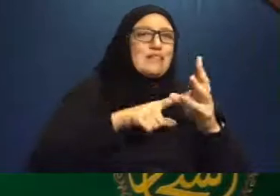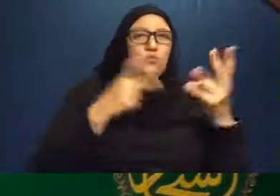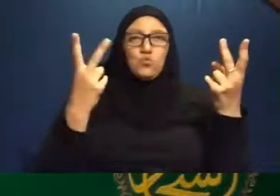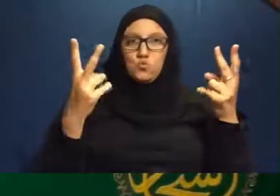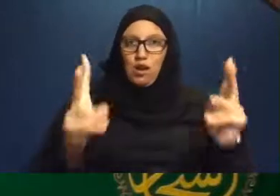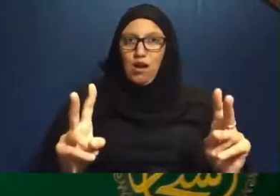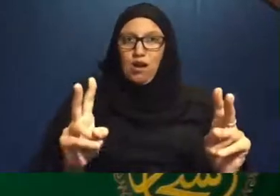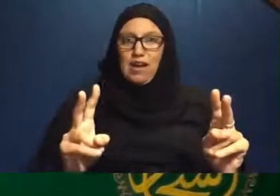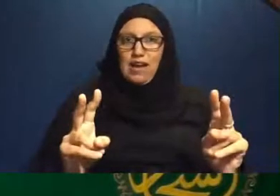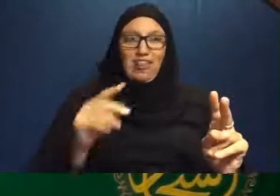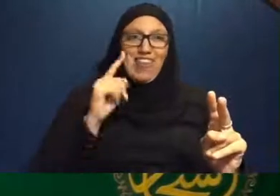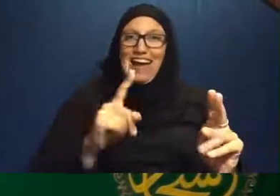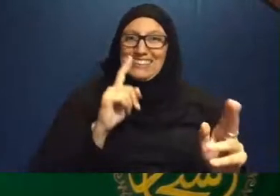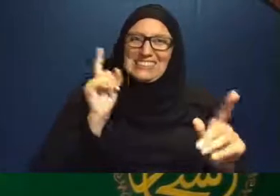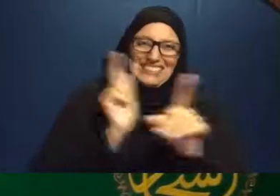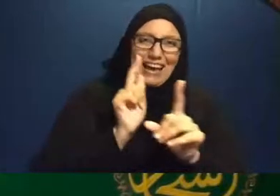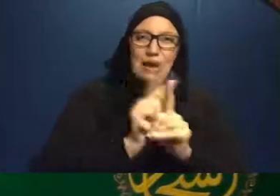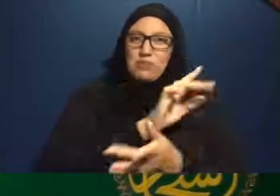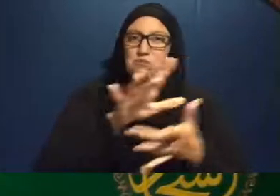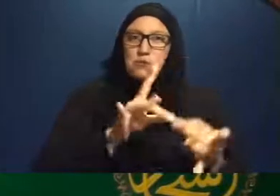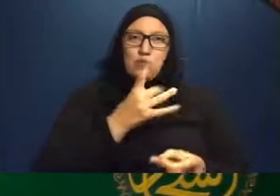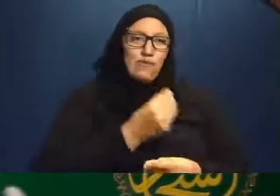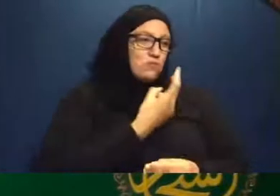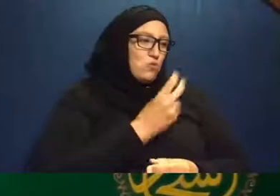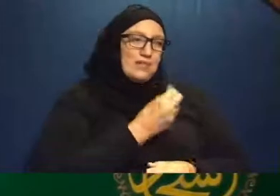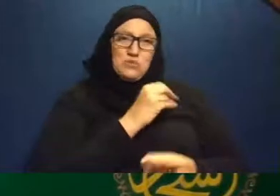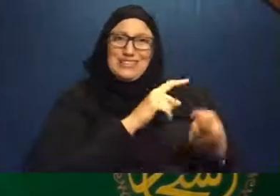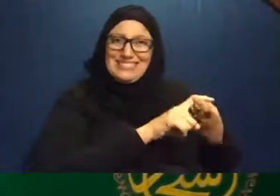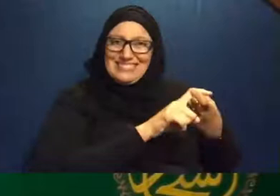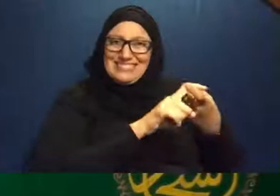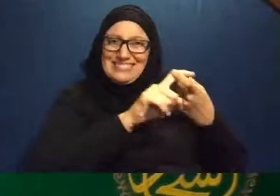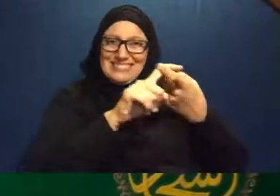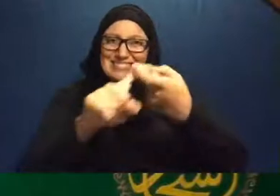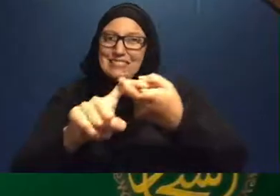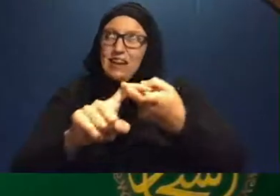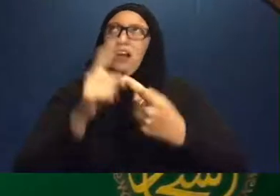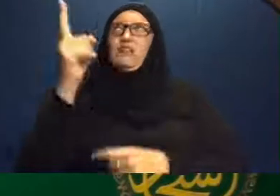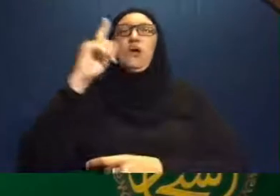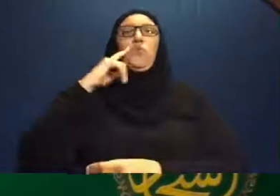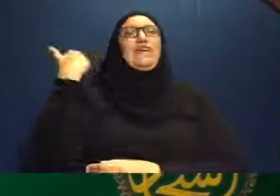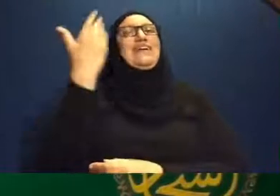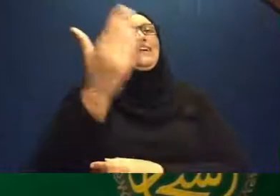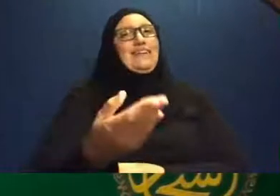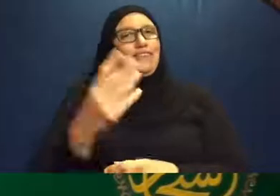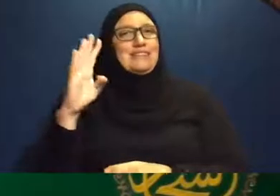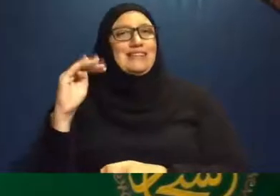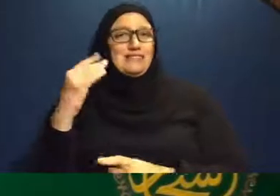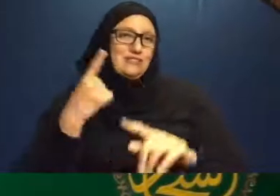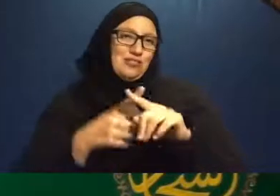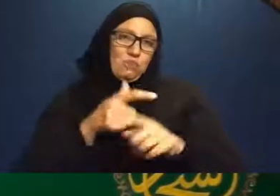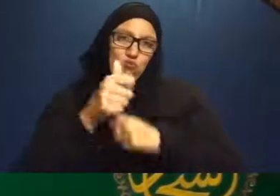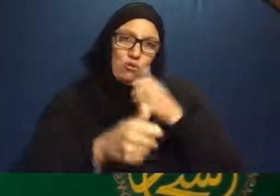expire and you die, and you take it with you in the hereafter, then there will be tenfold reward for